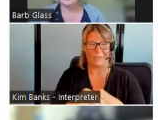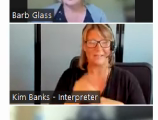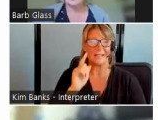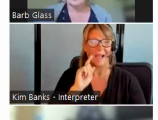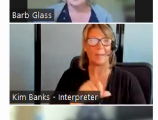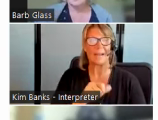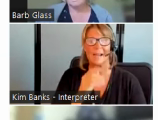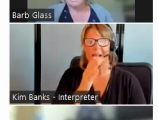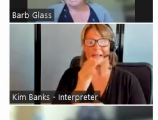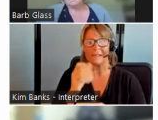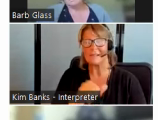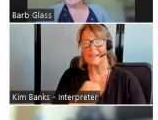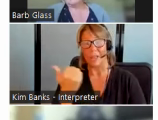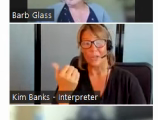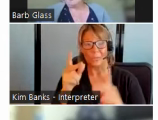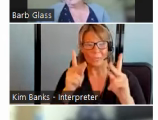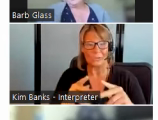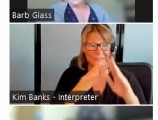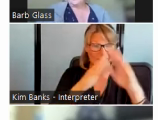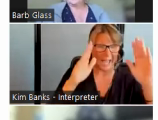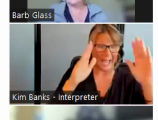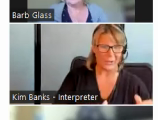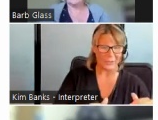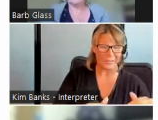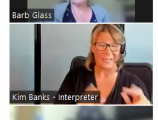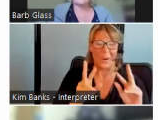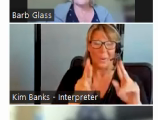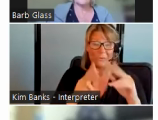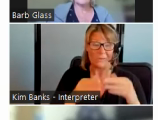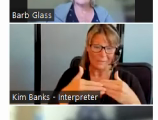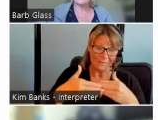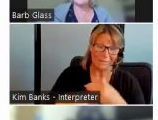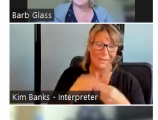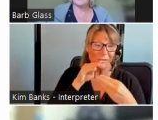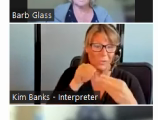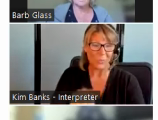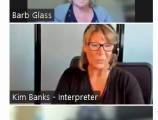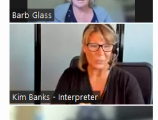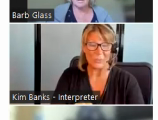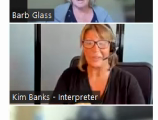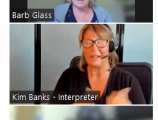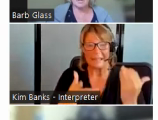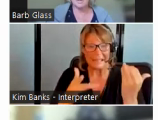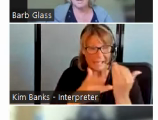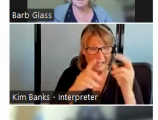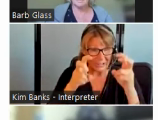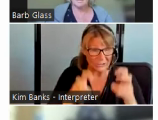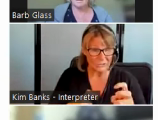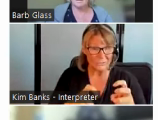house and hopefully I can just still have all the technical